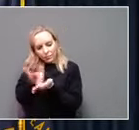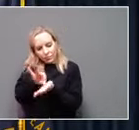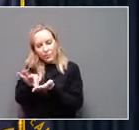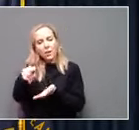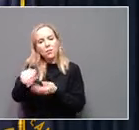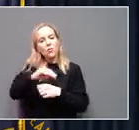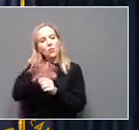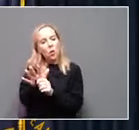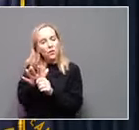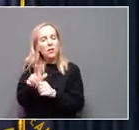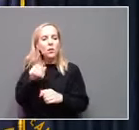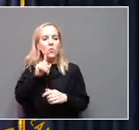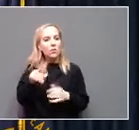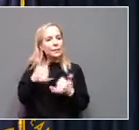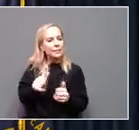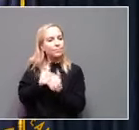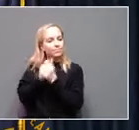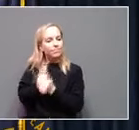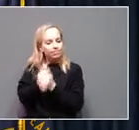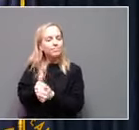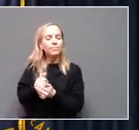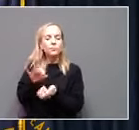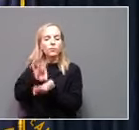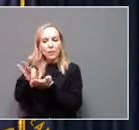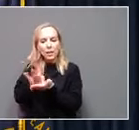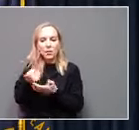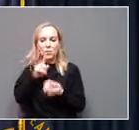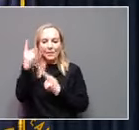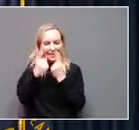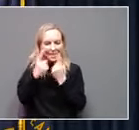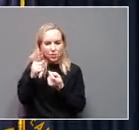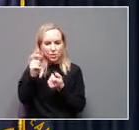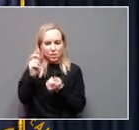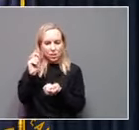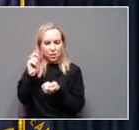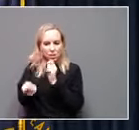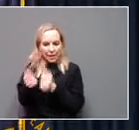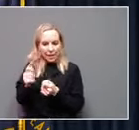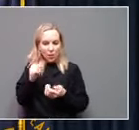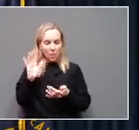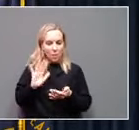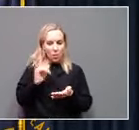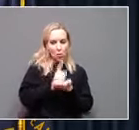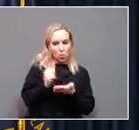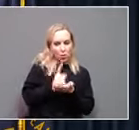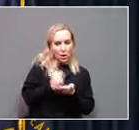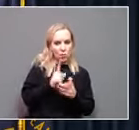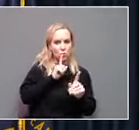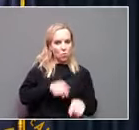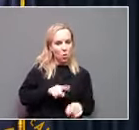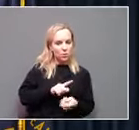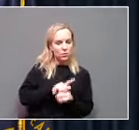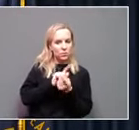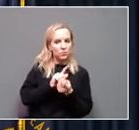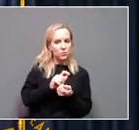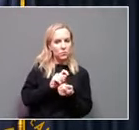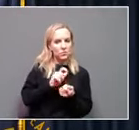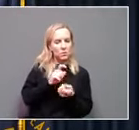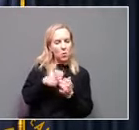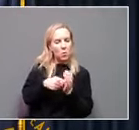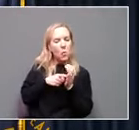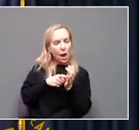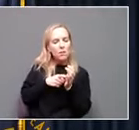stay on top of it, and we'll consider changing what is now a weekly reporting as is required based